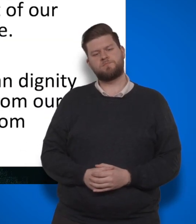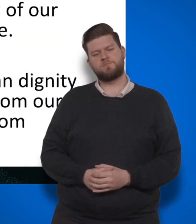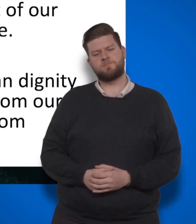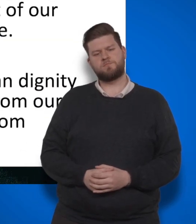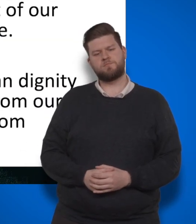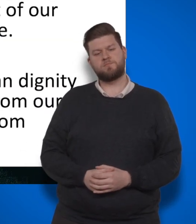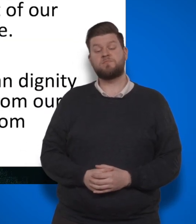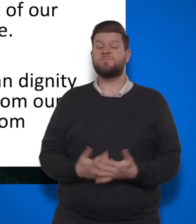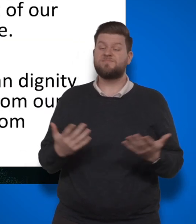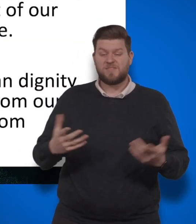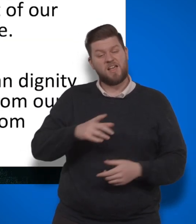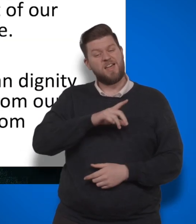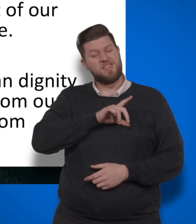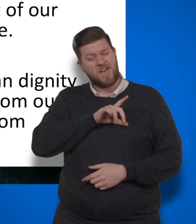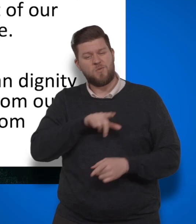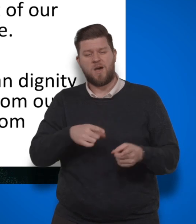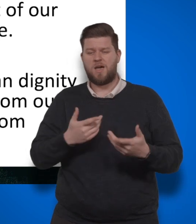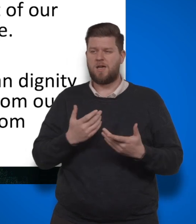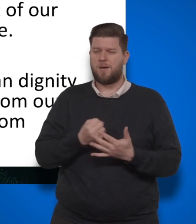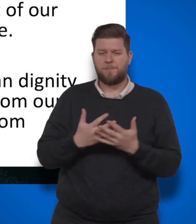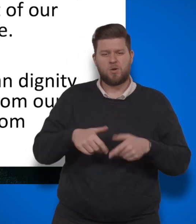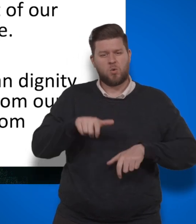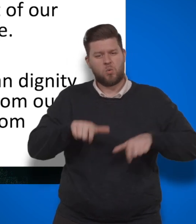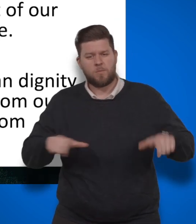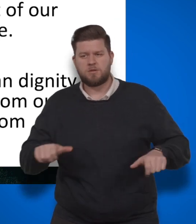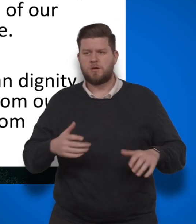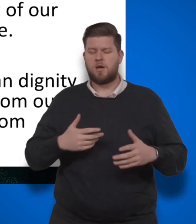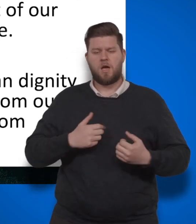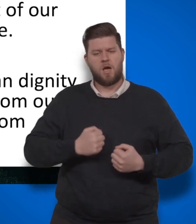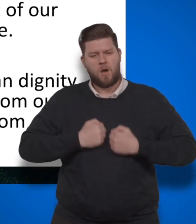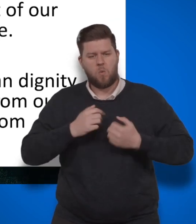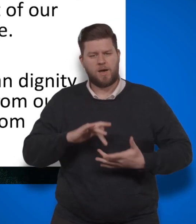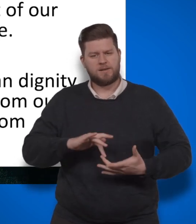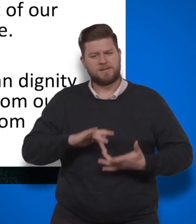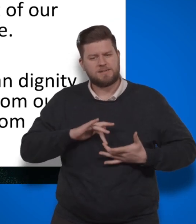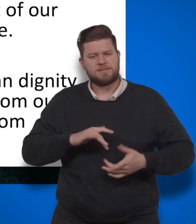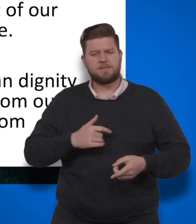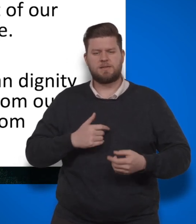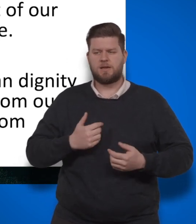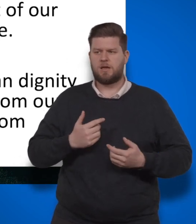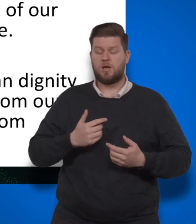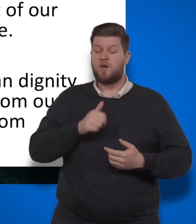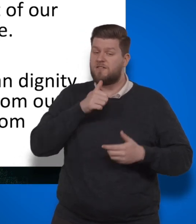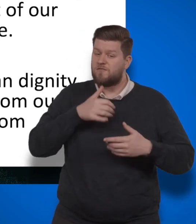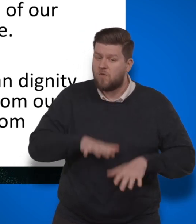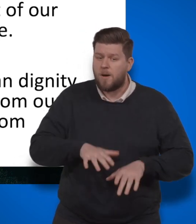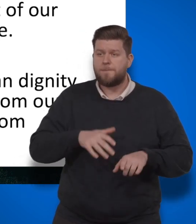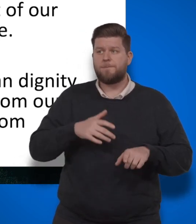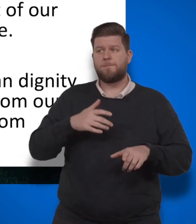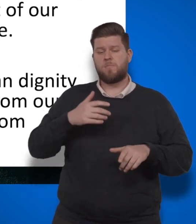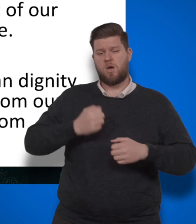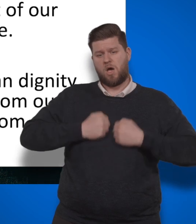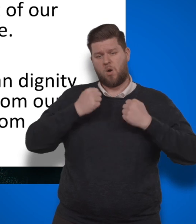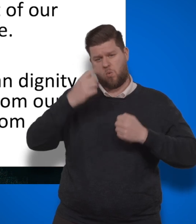human beings, our dignity and our significance comes not from our cognitive abilities or from our